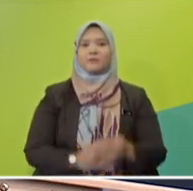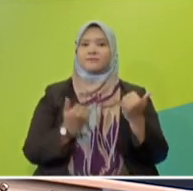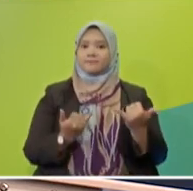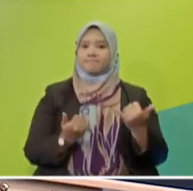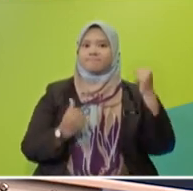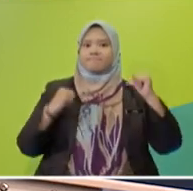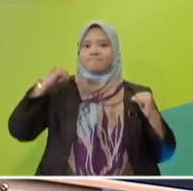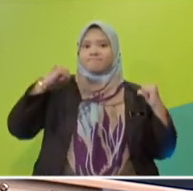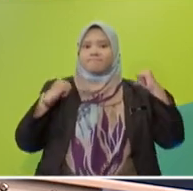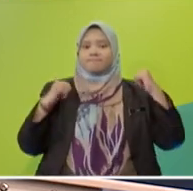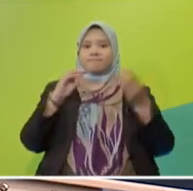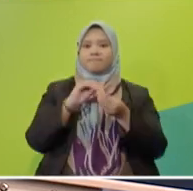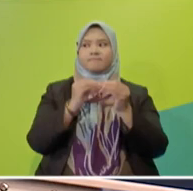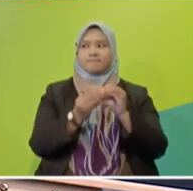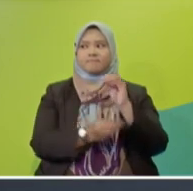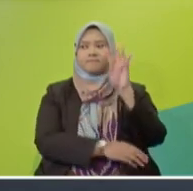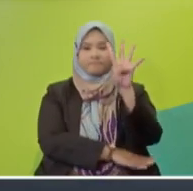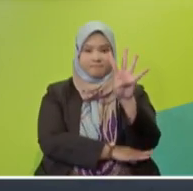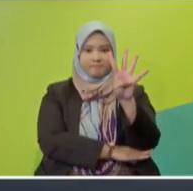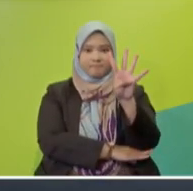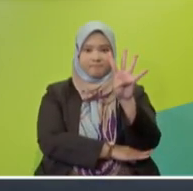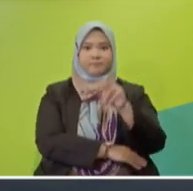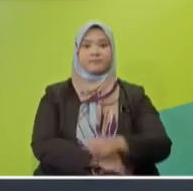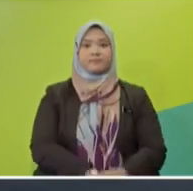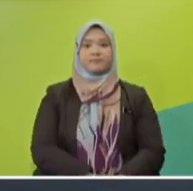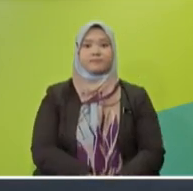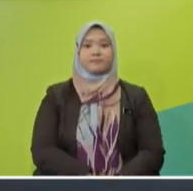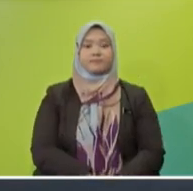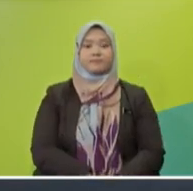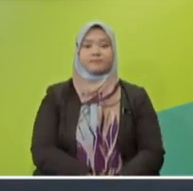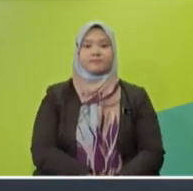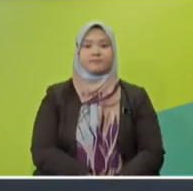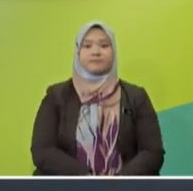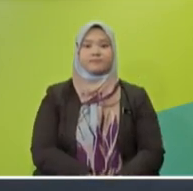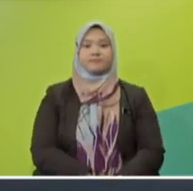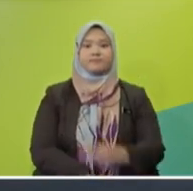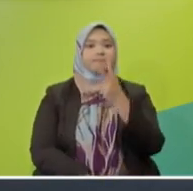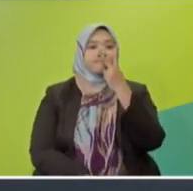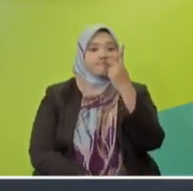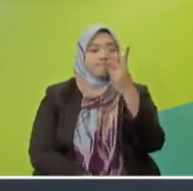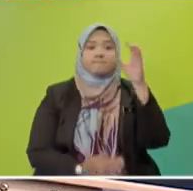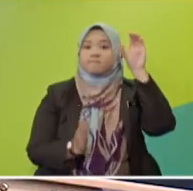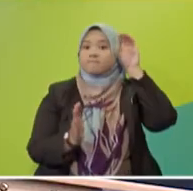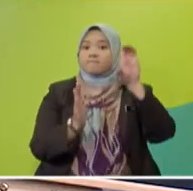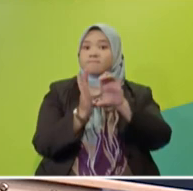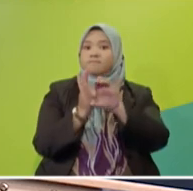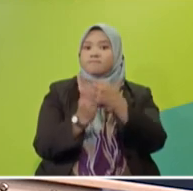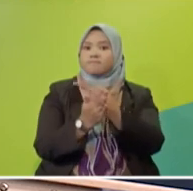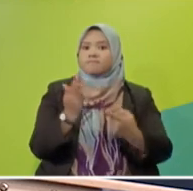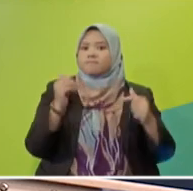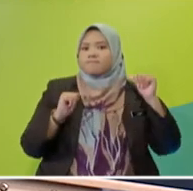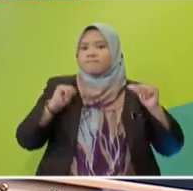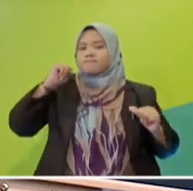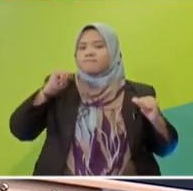this? Duck. Okay, how do you... Which word or which letter matches